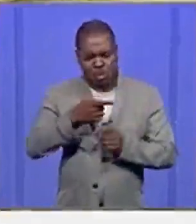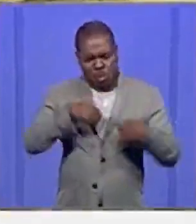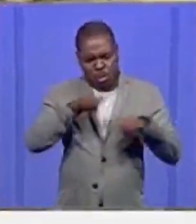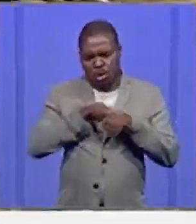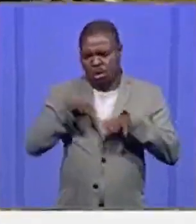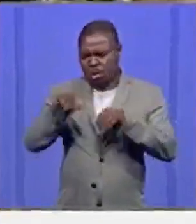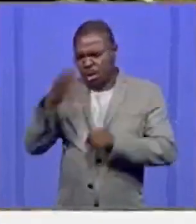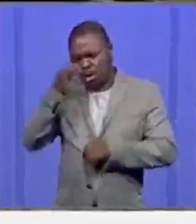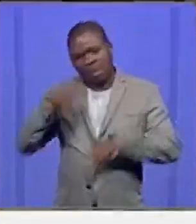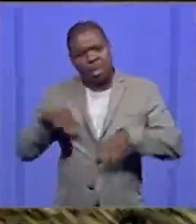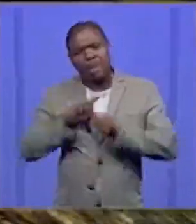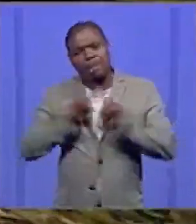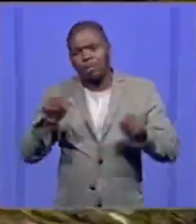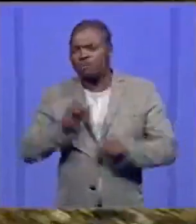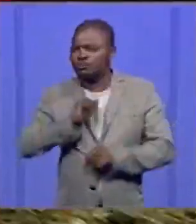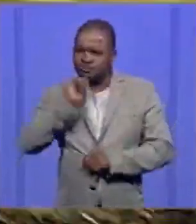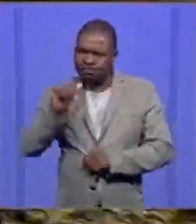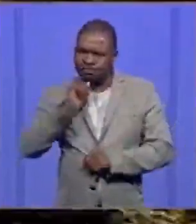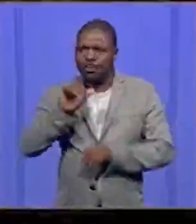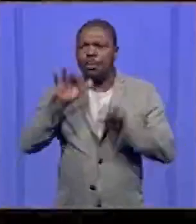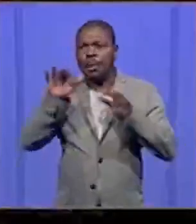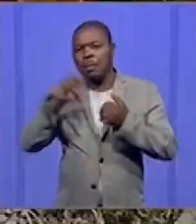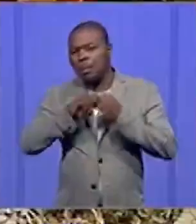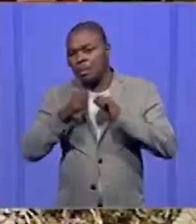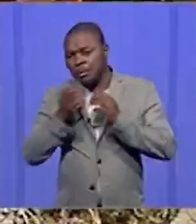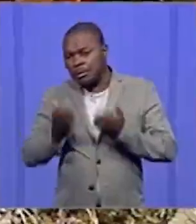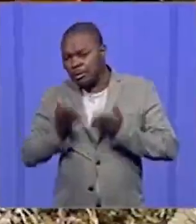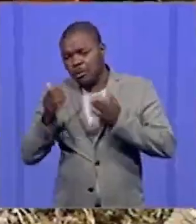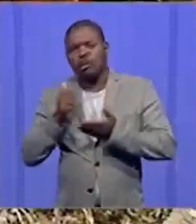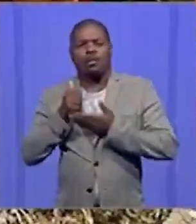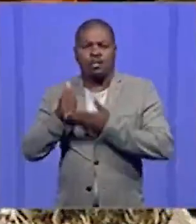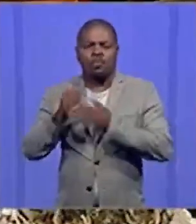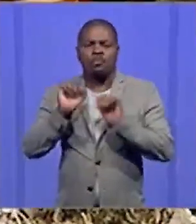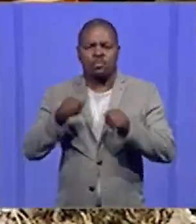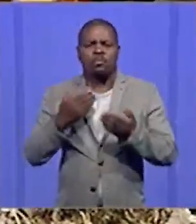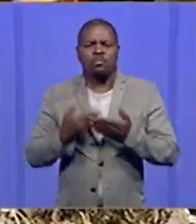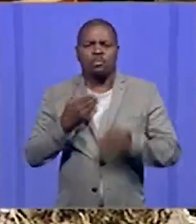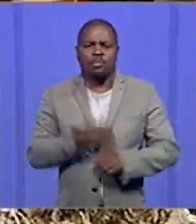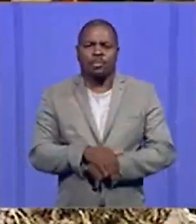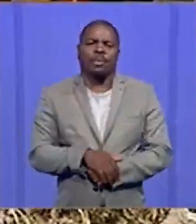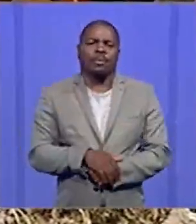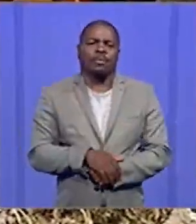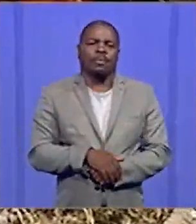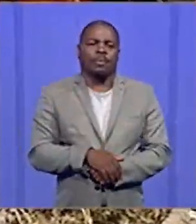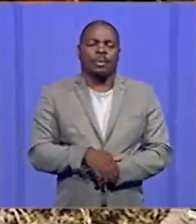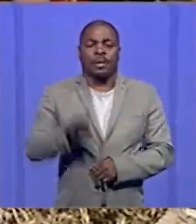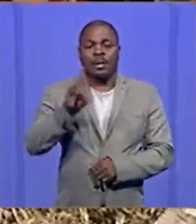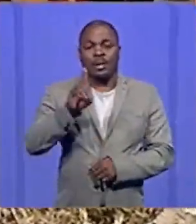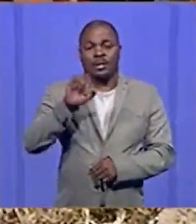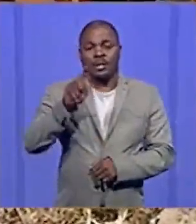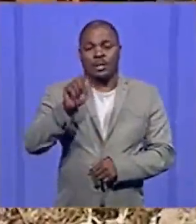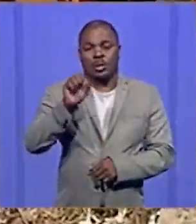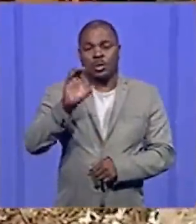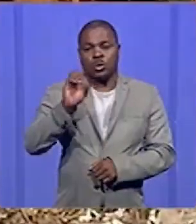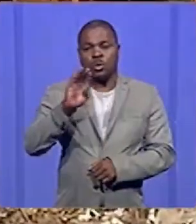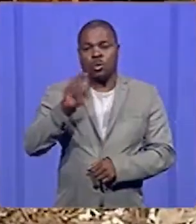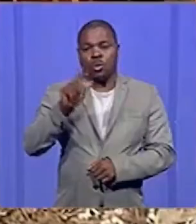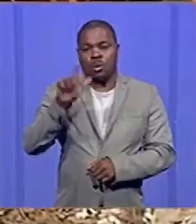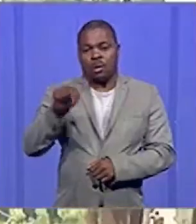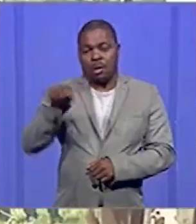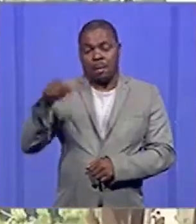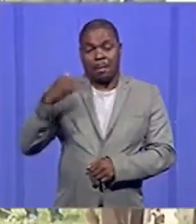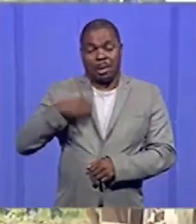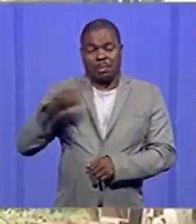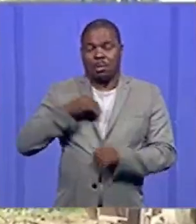thibele ho thusa baahi ba tobaneng le mathata a phano e fokolang ya ditshebeletso. Ditaba municipality has been a